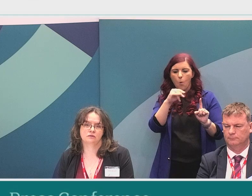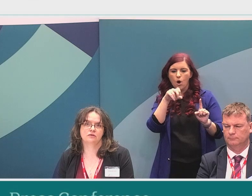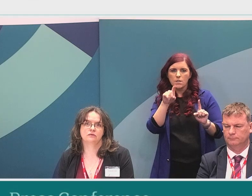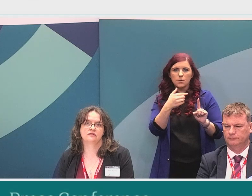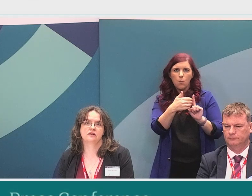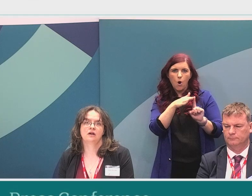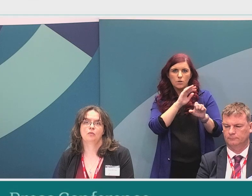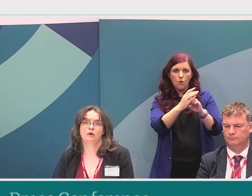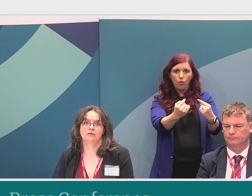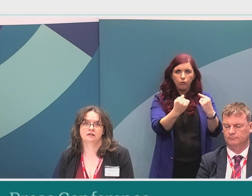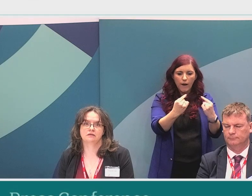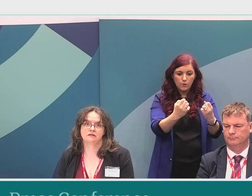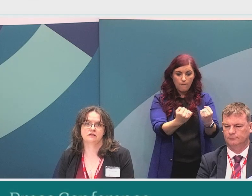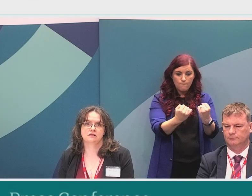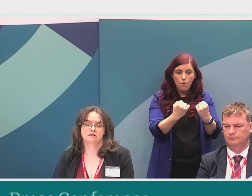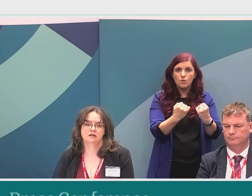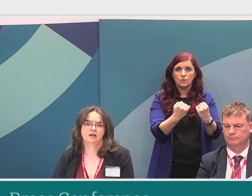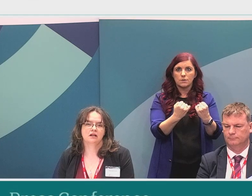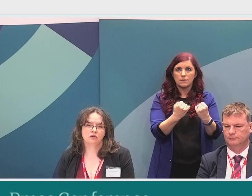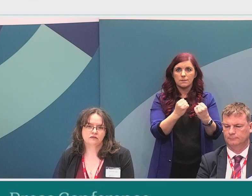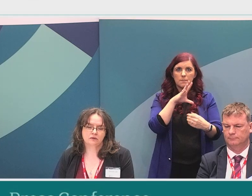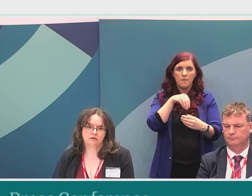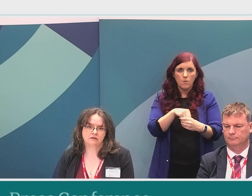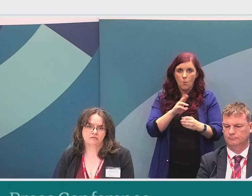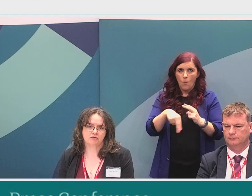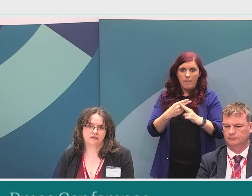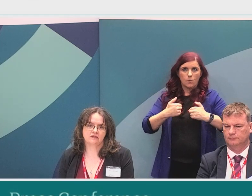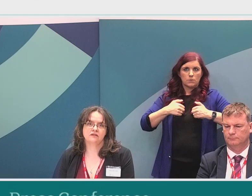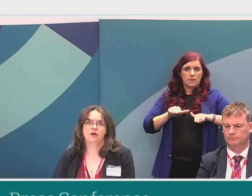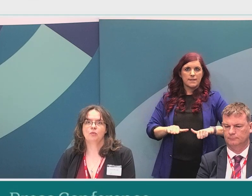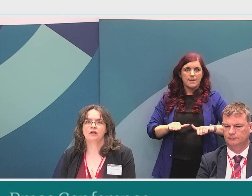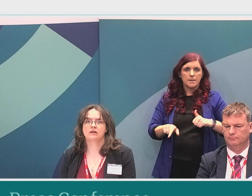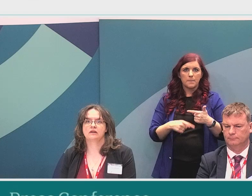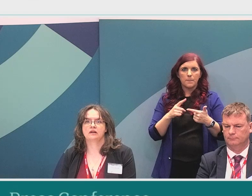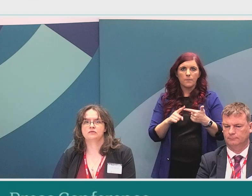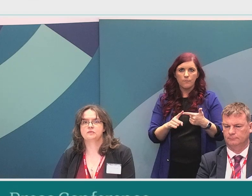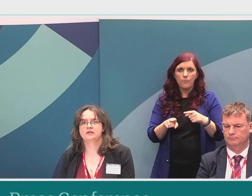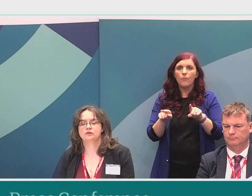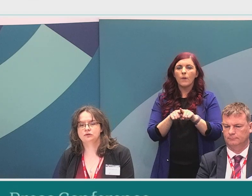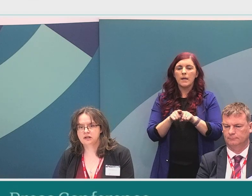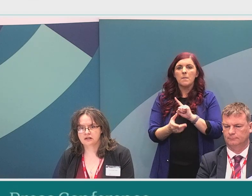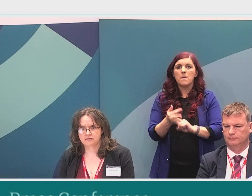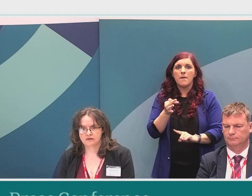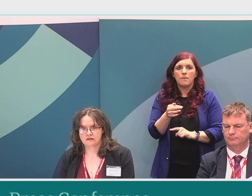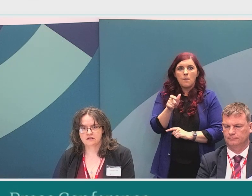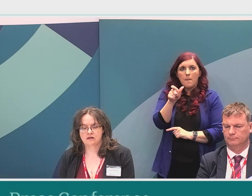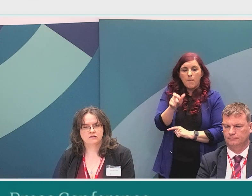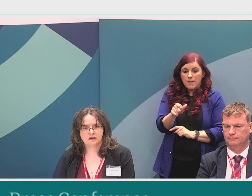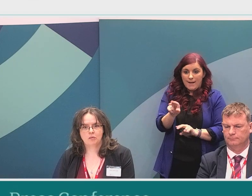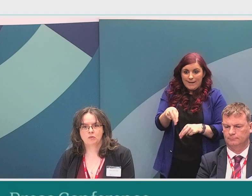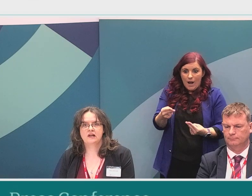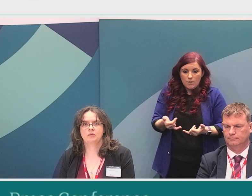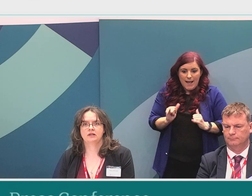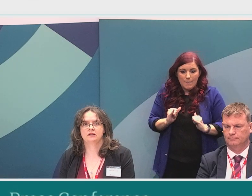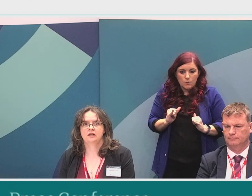sexual intercourse without their consent. It also includes experiences where the respondent could not give consent or stop